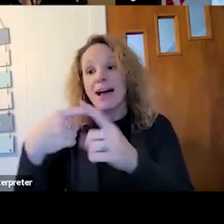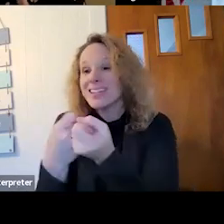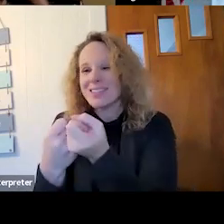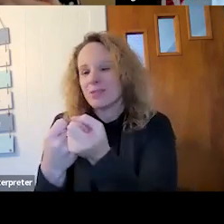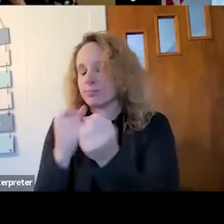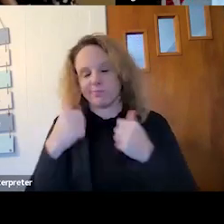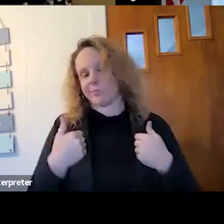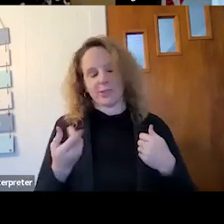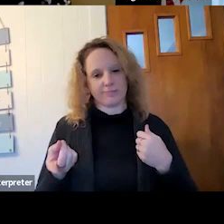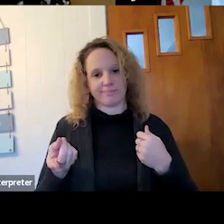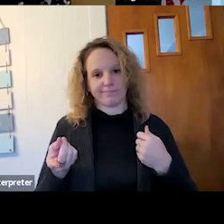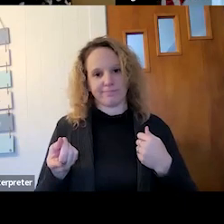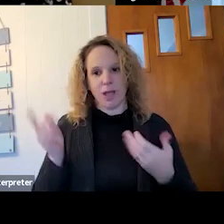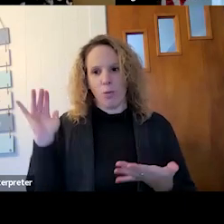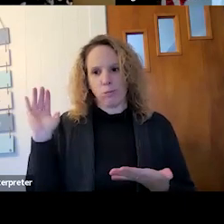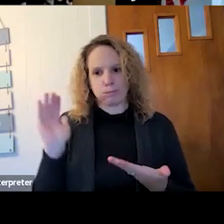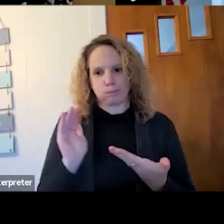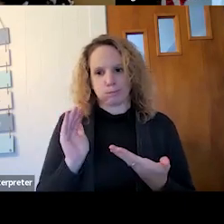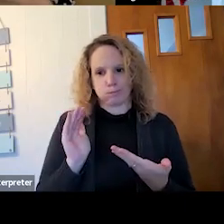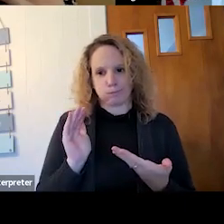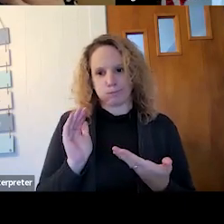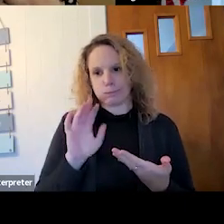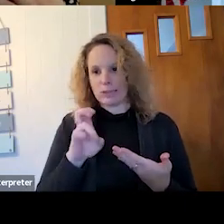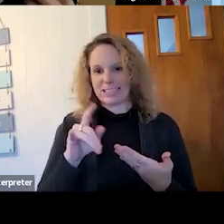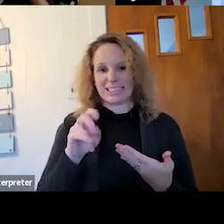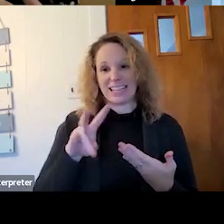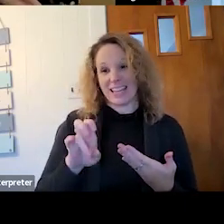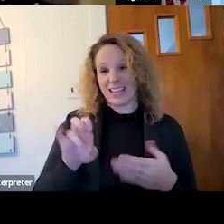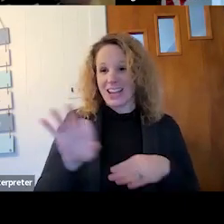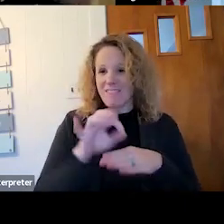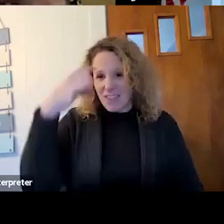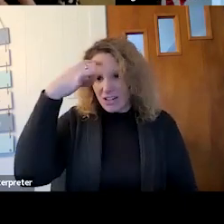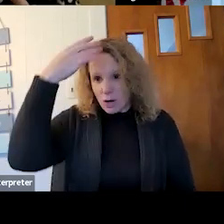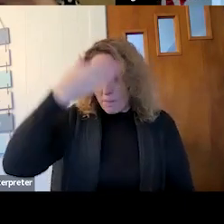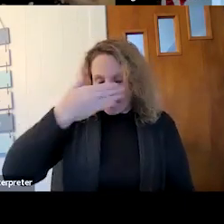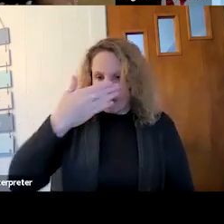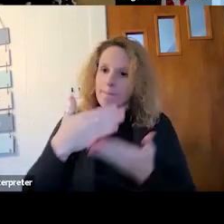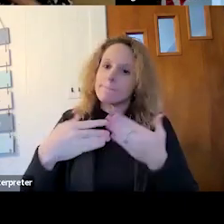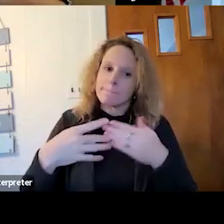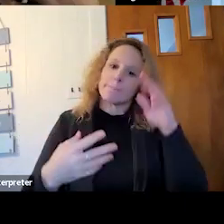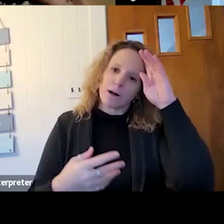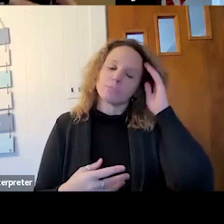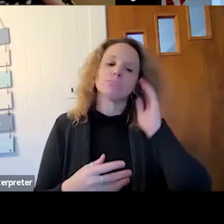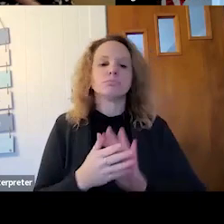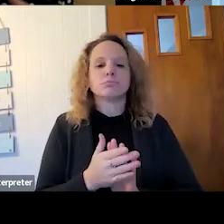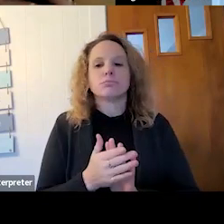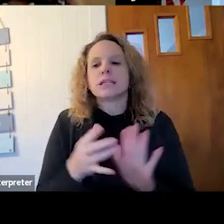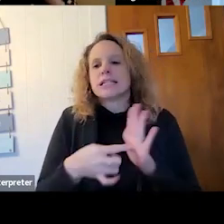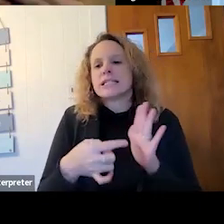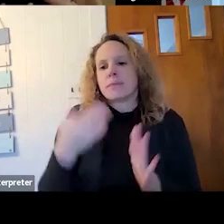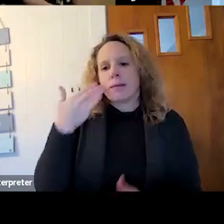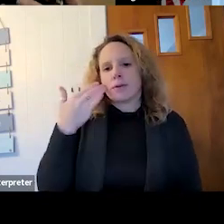networks, it can diminish executive function. Executive function is a set of cognitive processes, sometimes referred